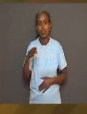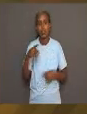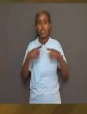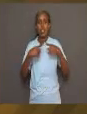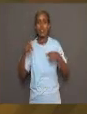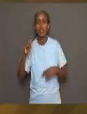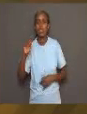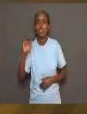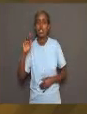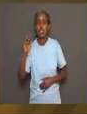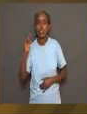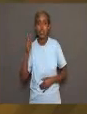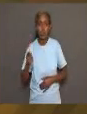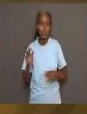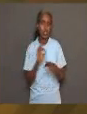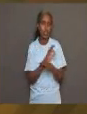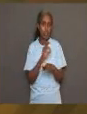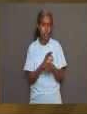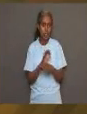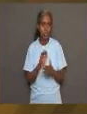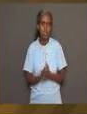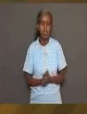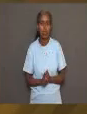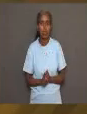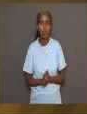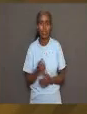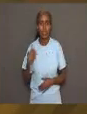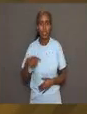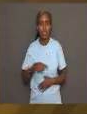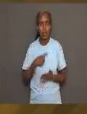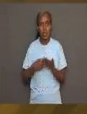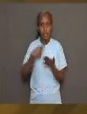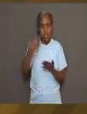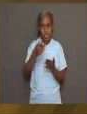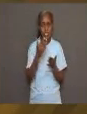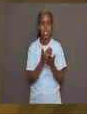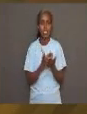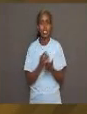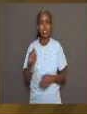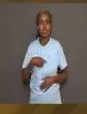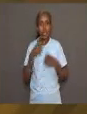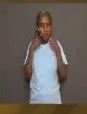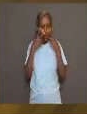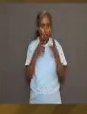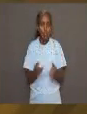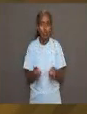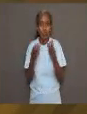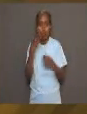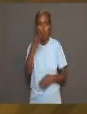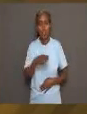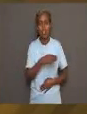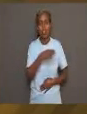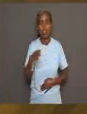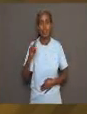trigonometric functions. In our next lesson, we will look at more graphs